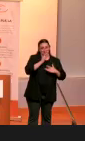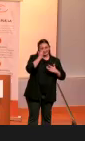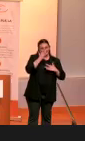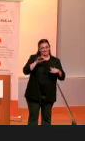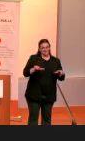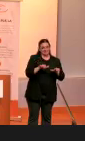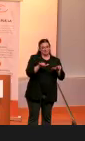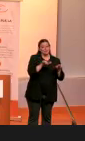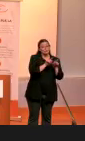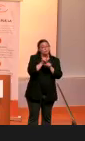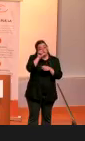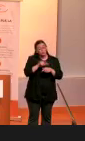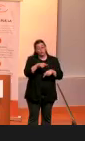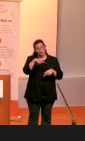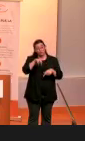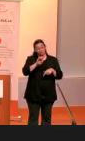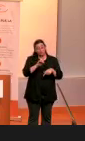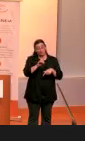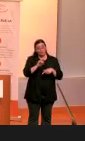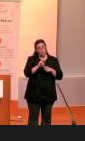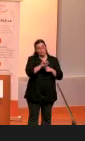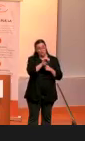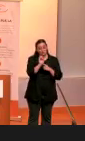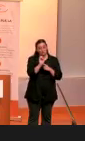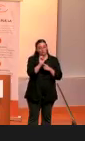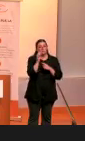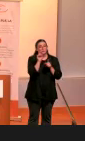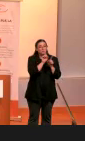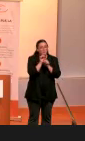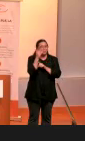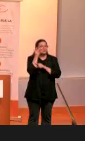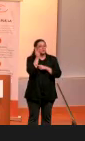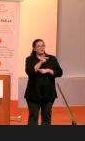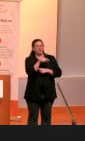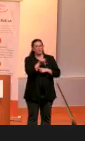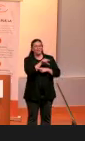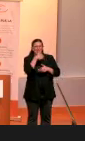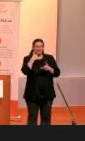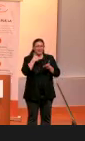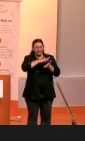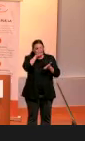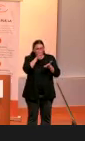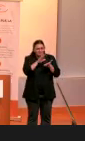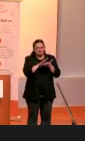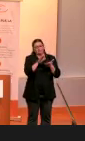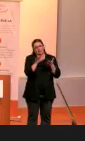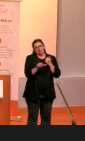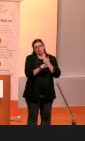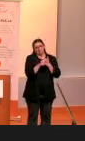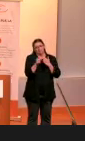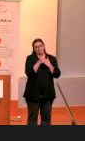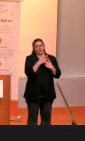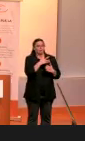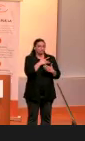for at least half of the time in their clinic visits were also less likely to have overall major cardiovascular events, so heart